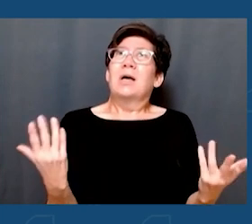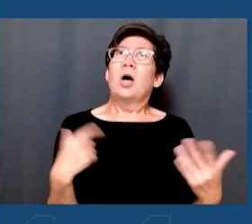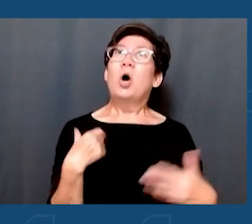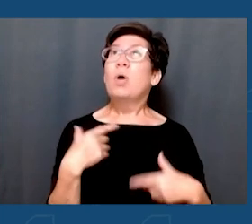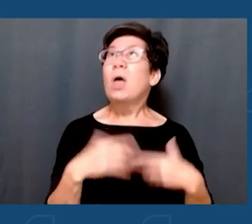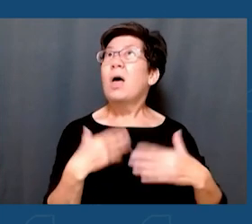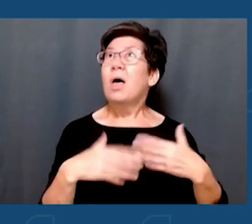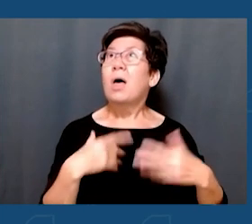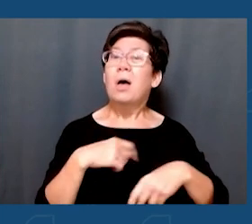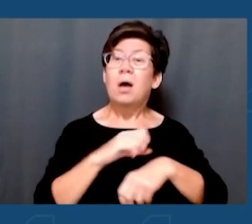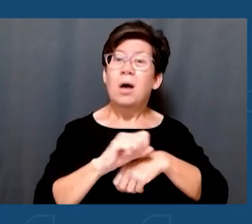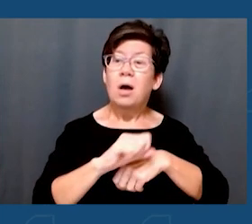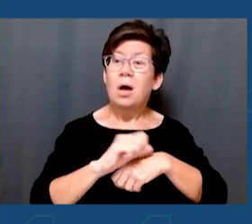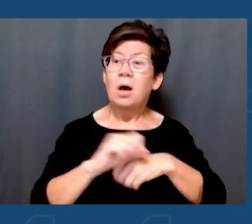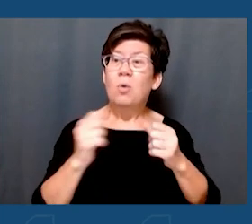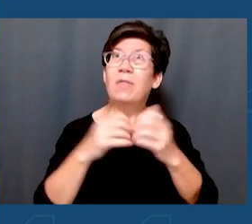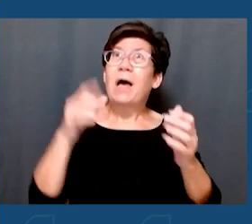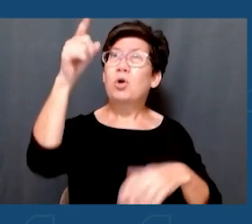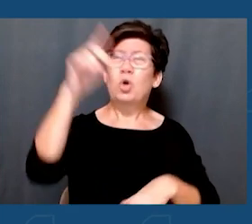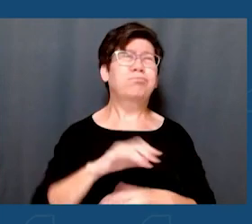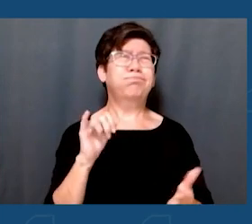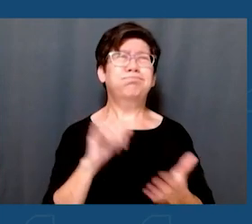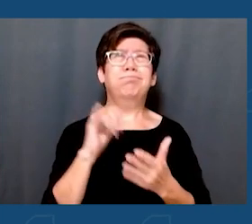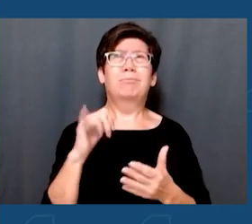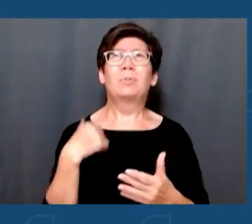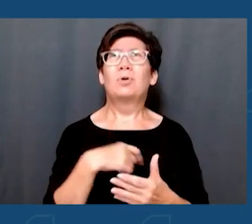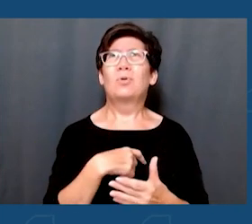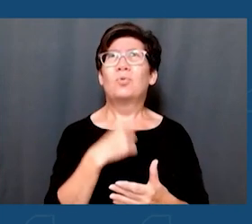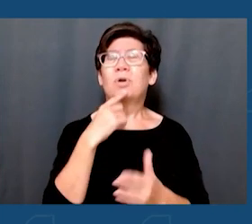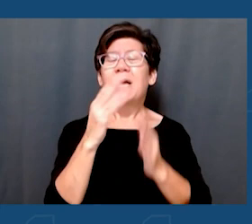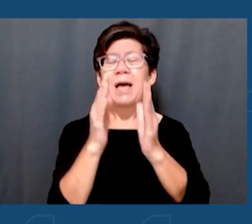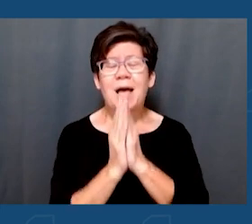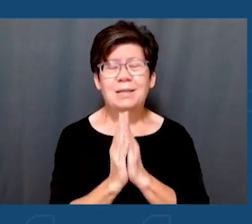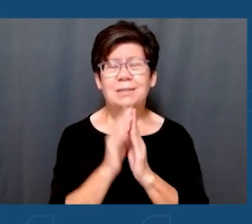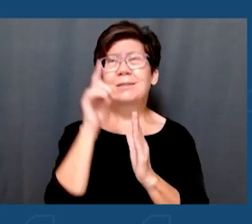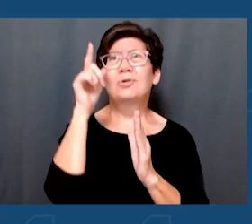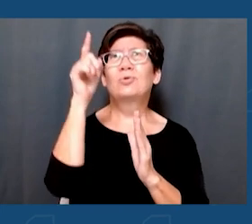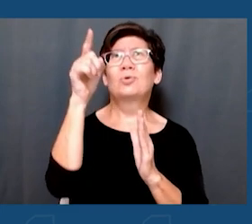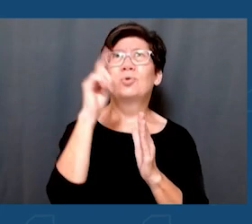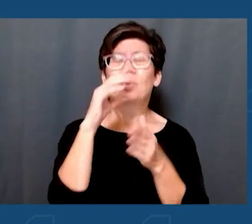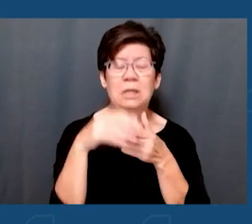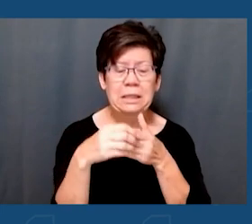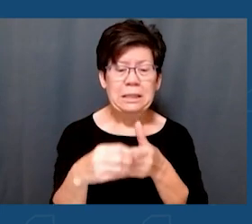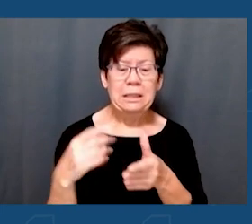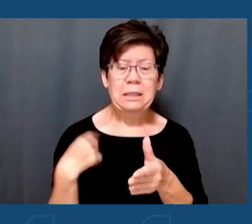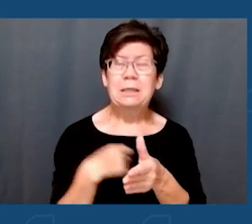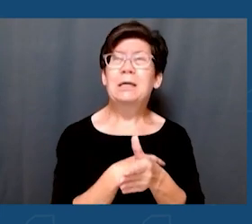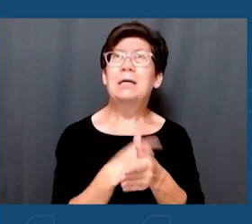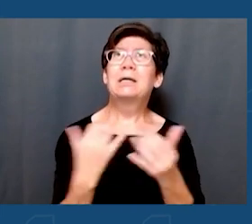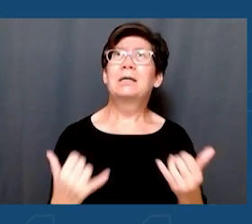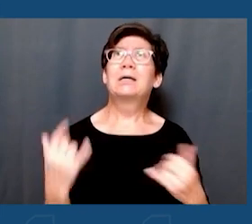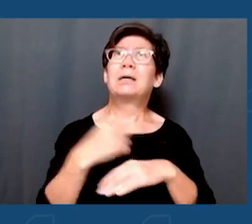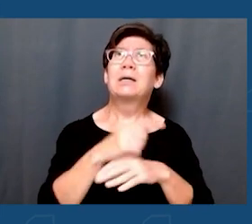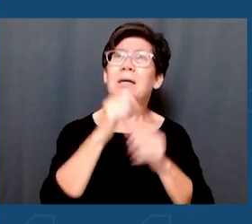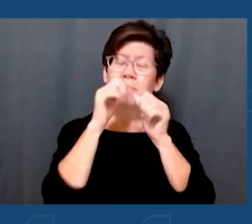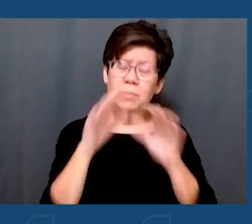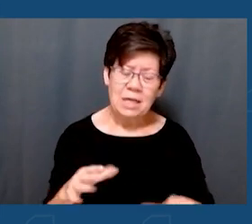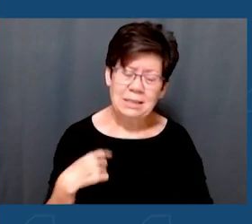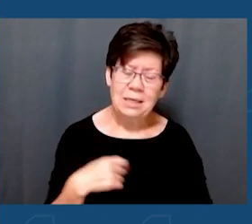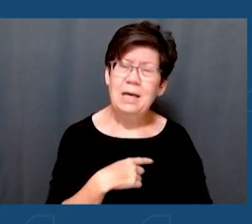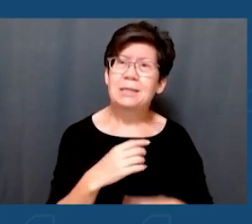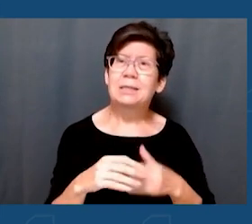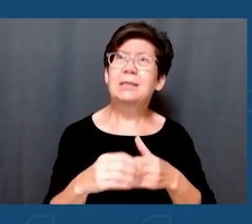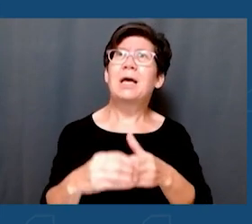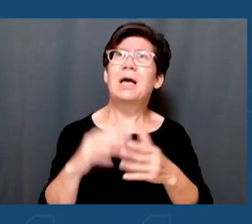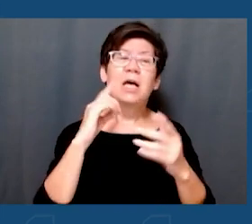help and guidance. And so we ask you to bless and lead us today. Help us, Lord. Everyone say with